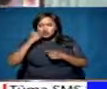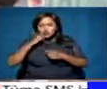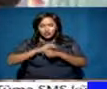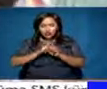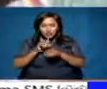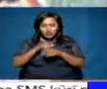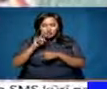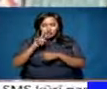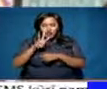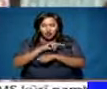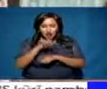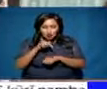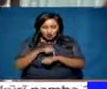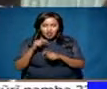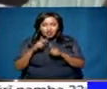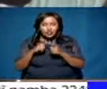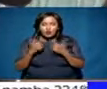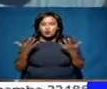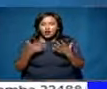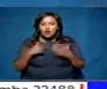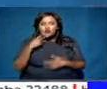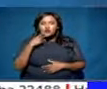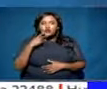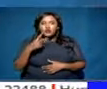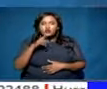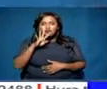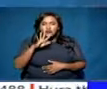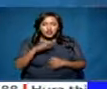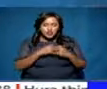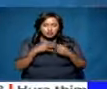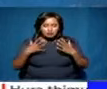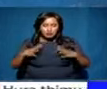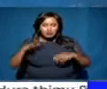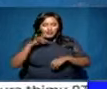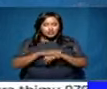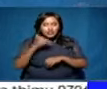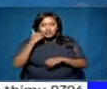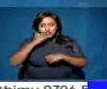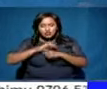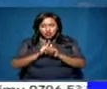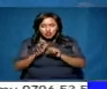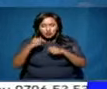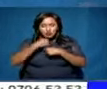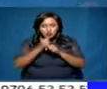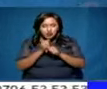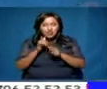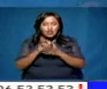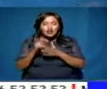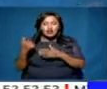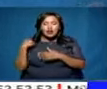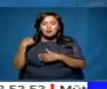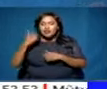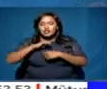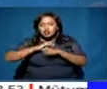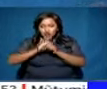ruguru wa mathaa 24 kuri andu 259 monekanite na murimu uyu na gucungira namba ya arwaru ku bururi-ini